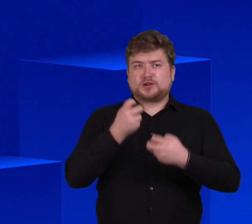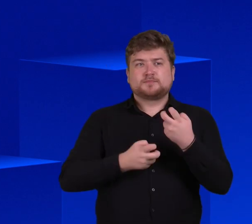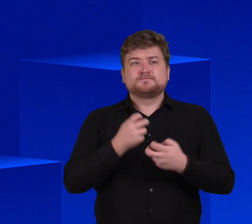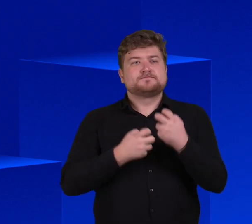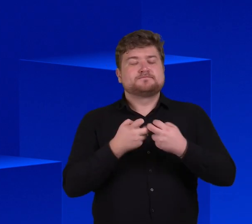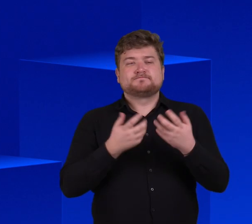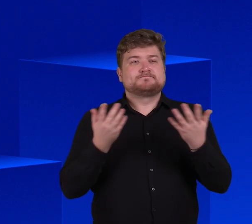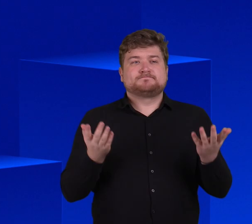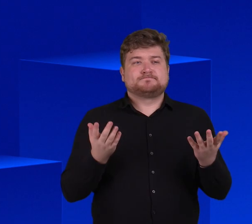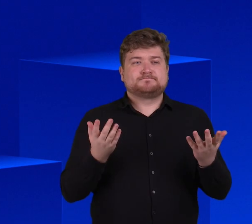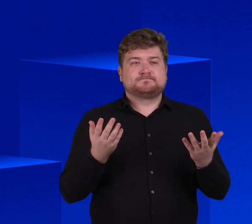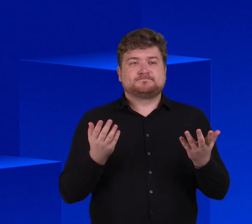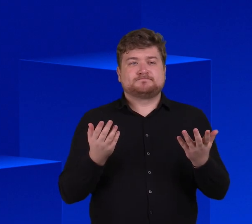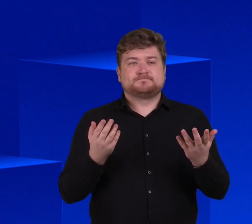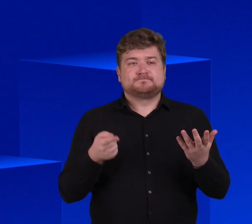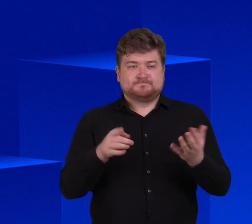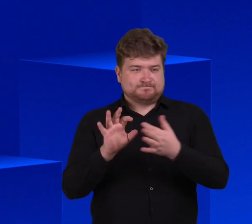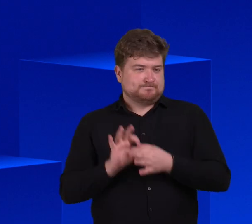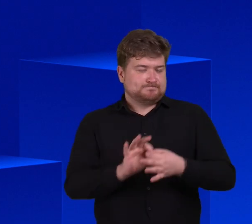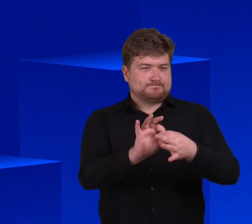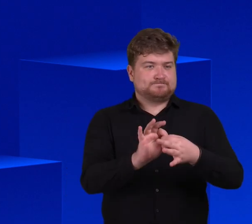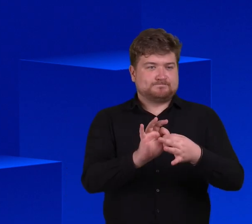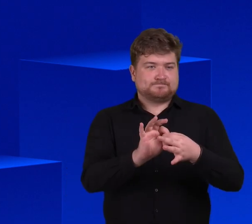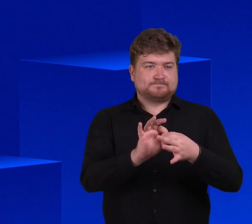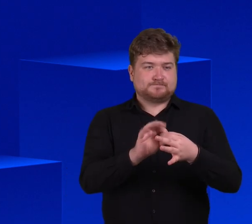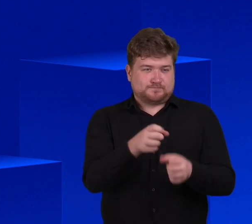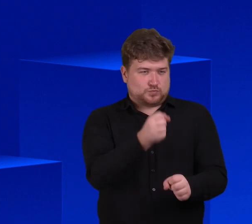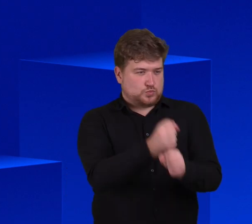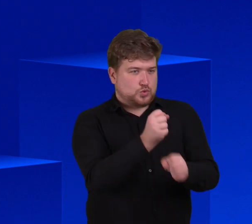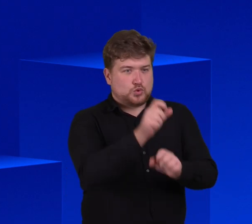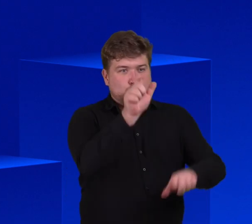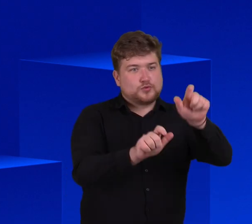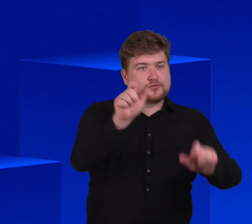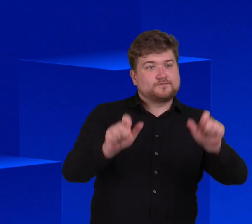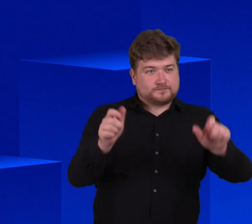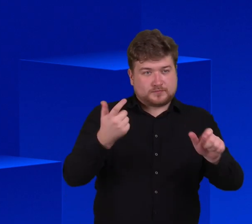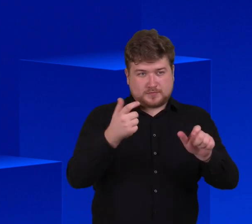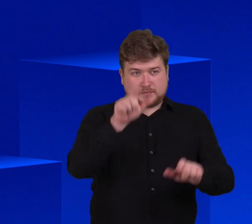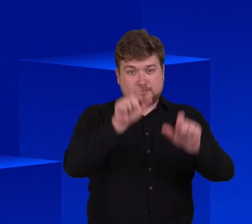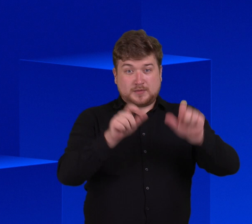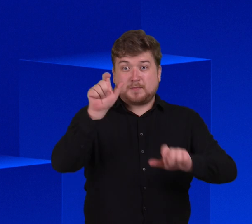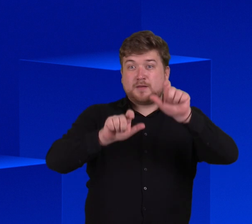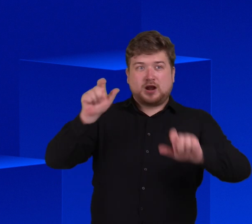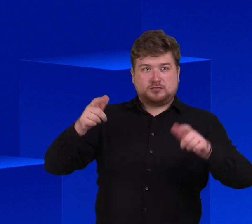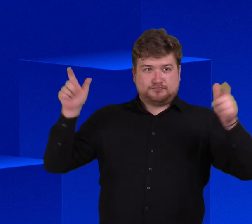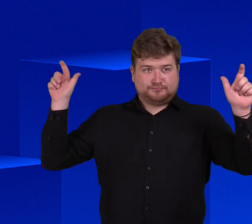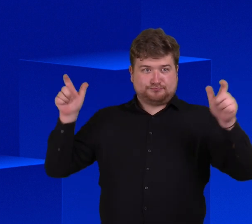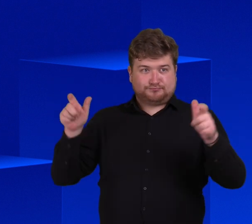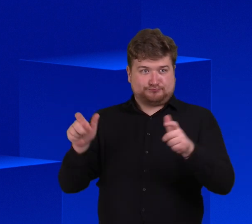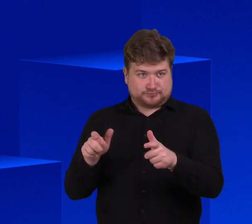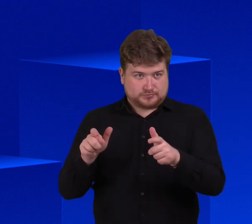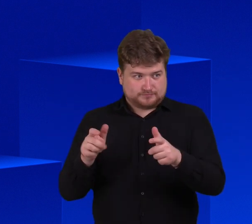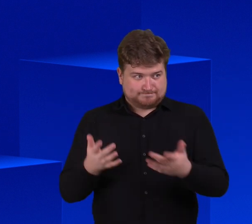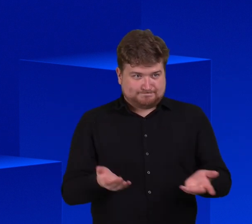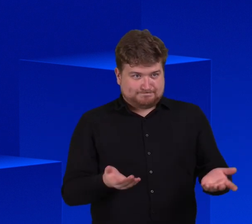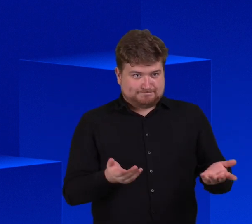certain difficulty in curbing those to achieve a long-term sustainable socio-economic